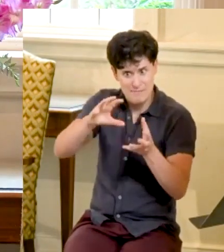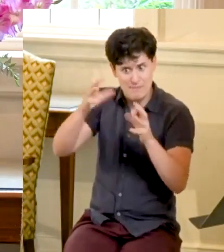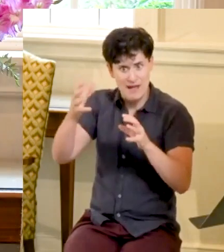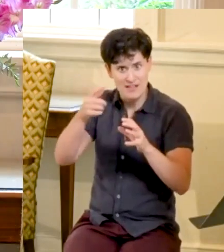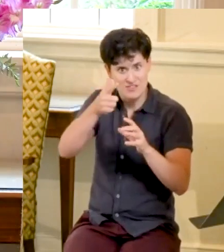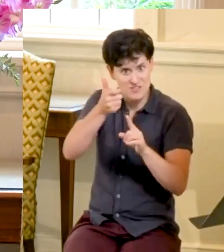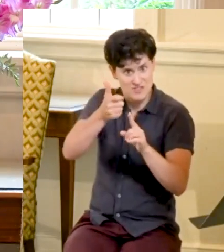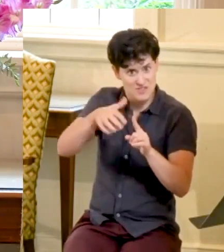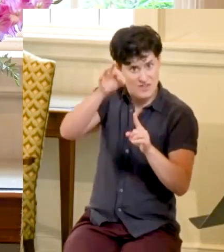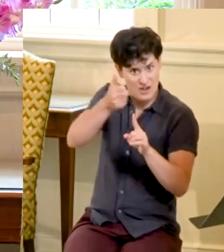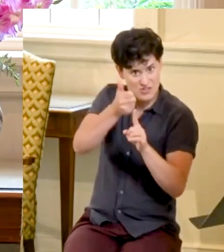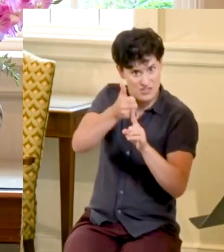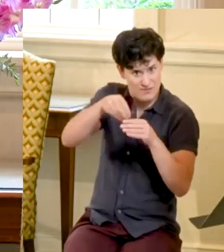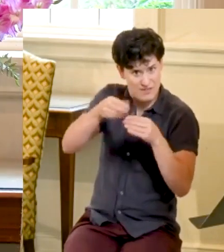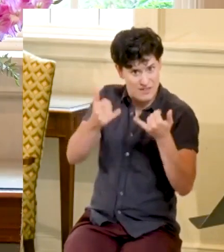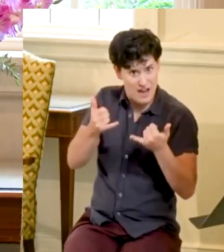now?